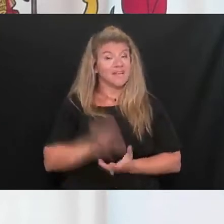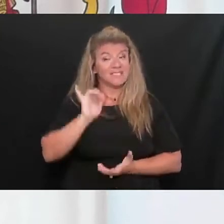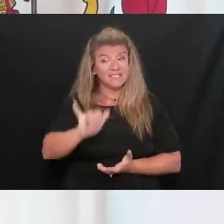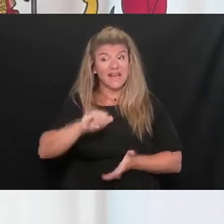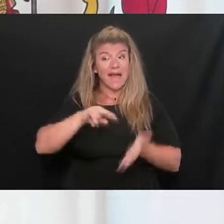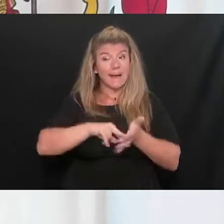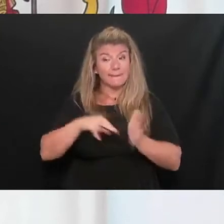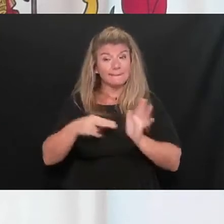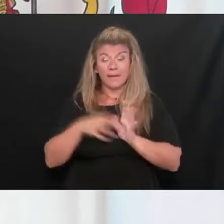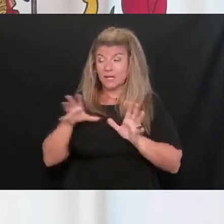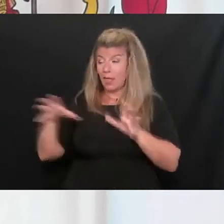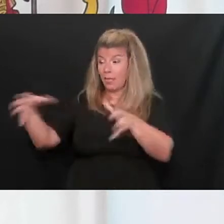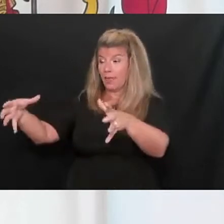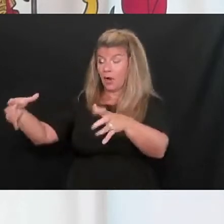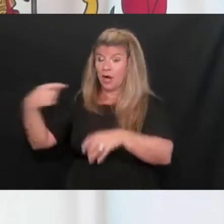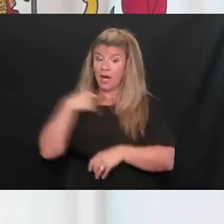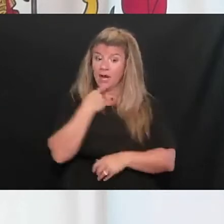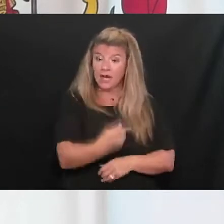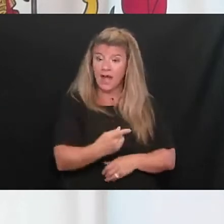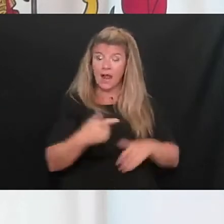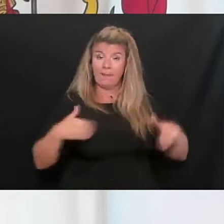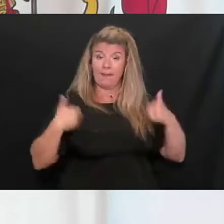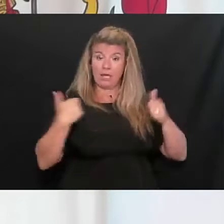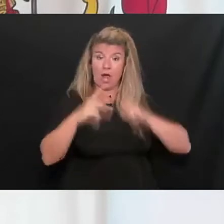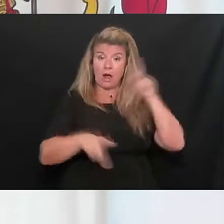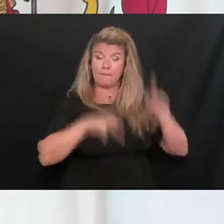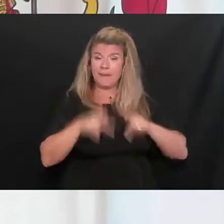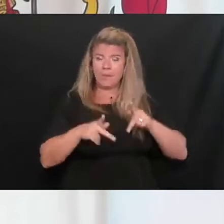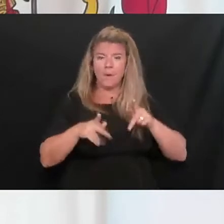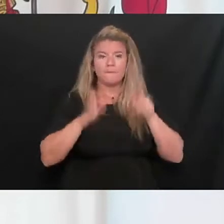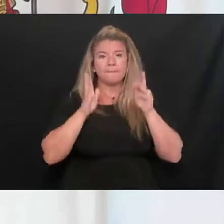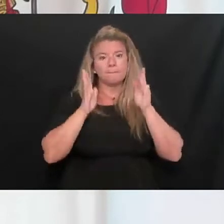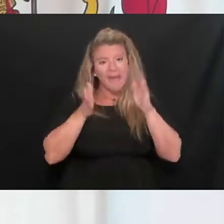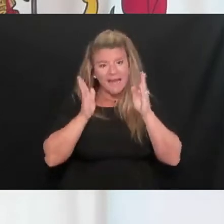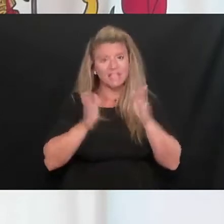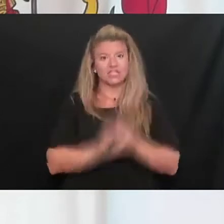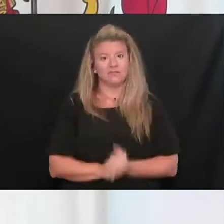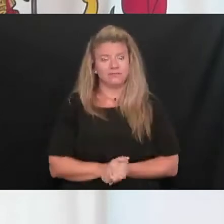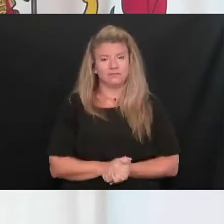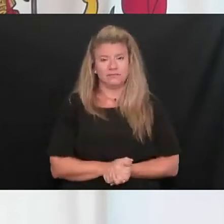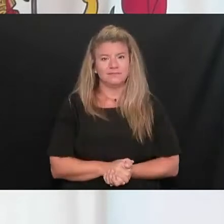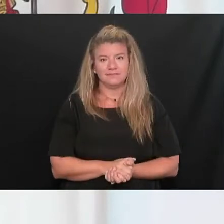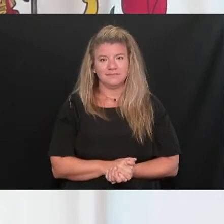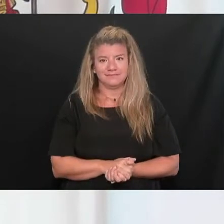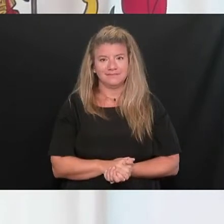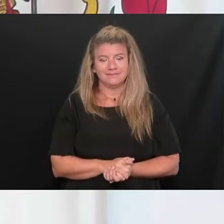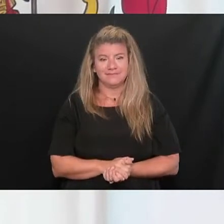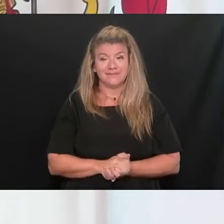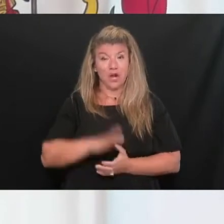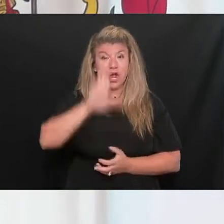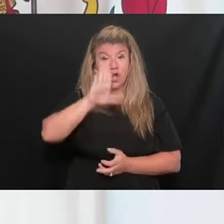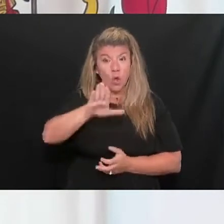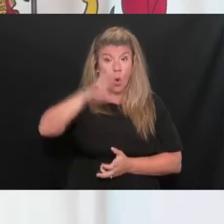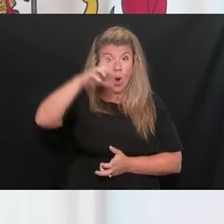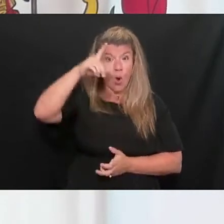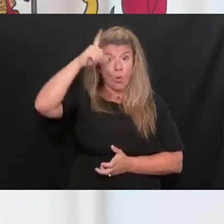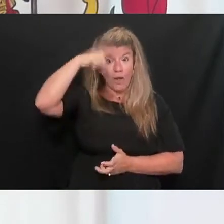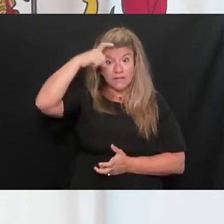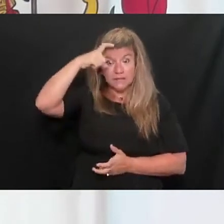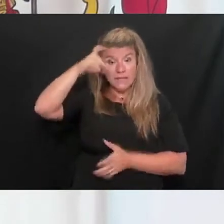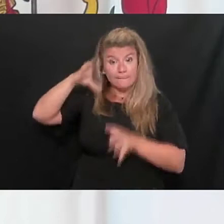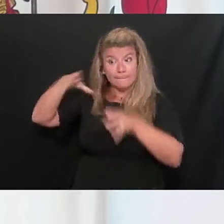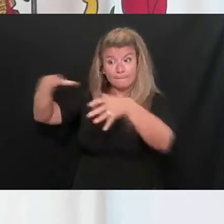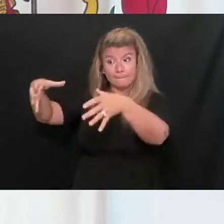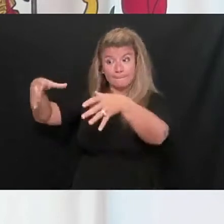us, our young people, pay attention. Pay attention. Your wisdom is vaccinated.